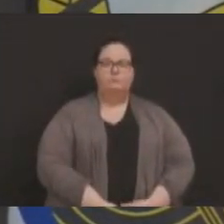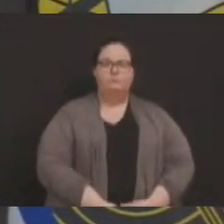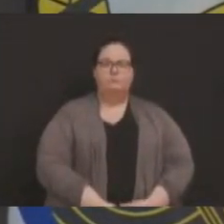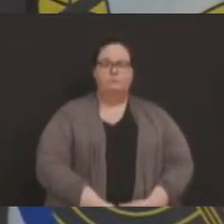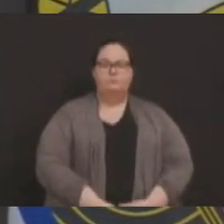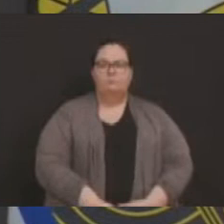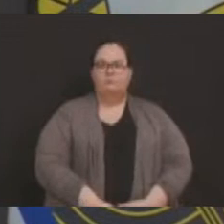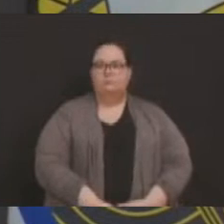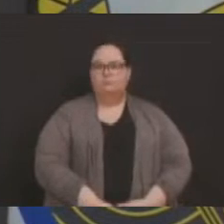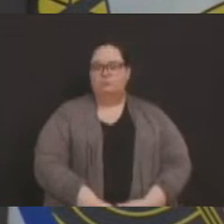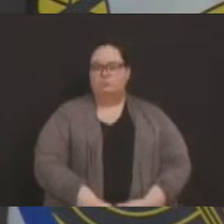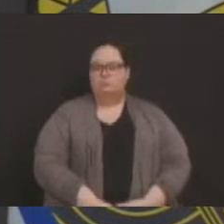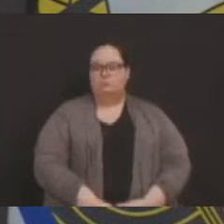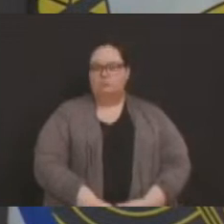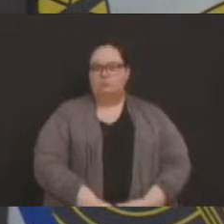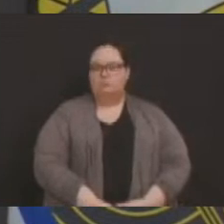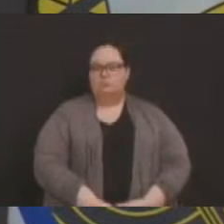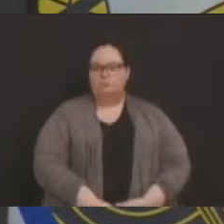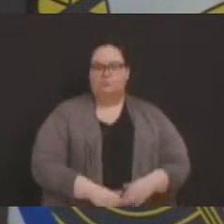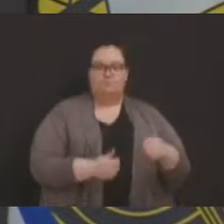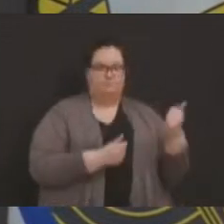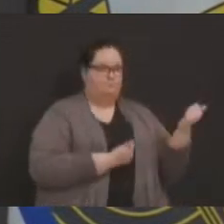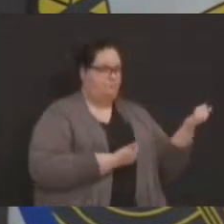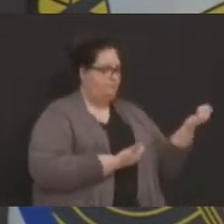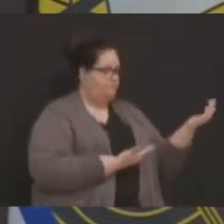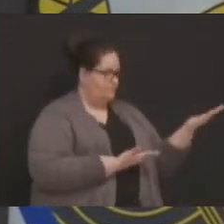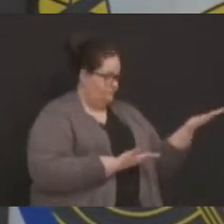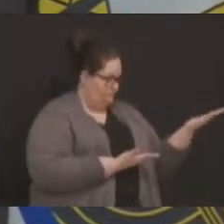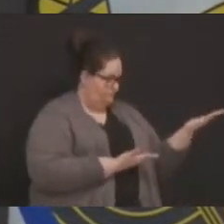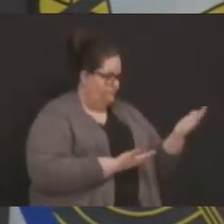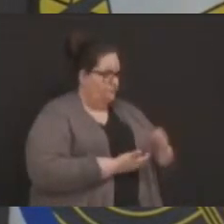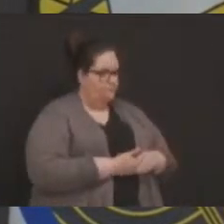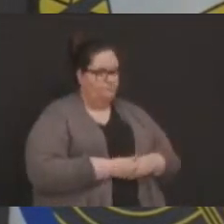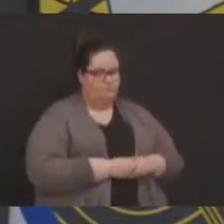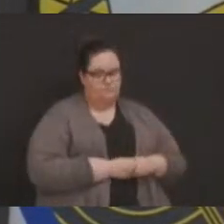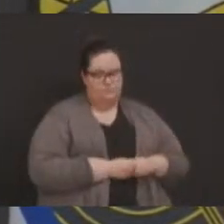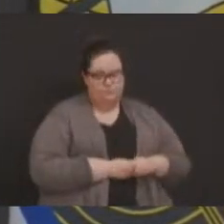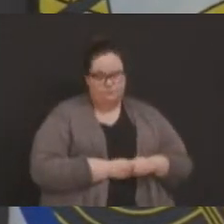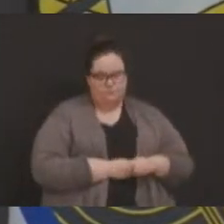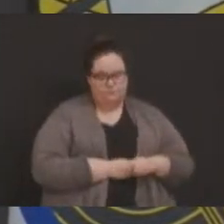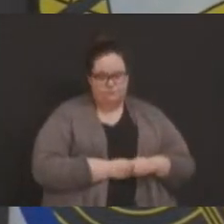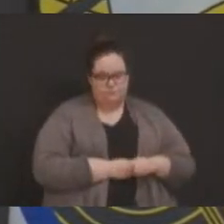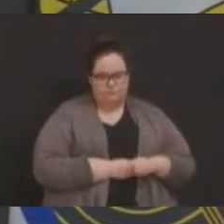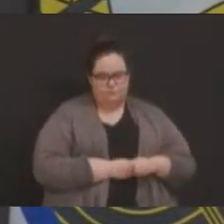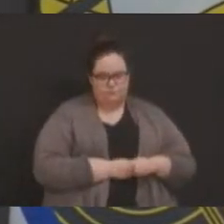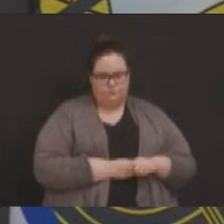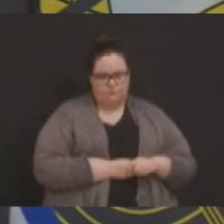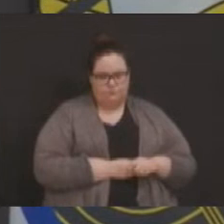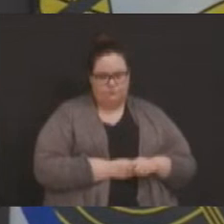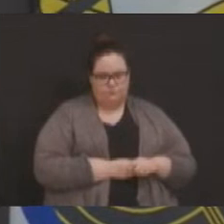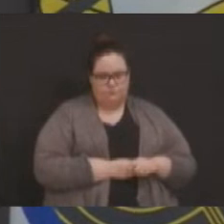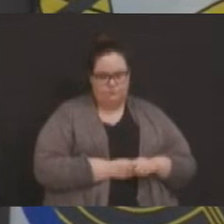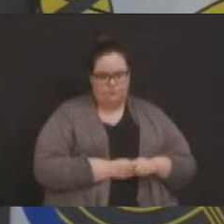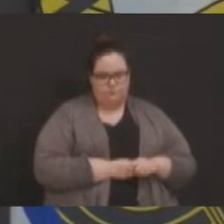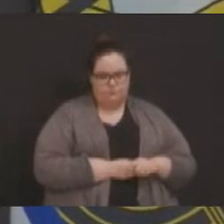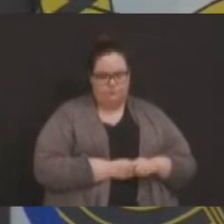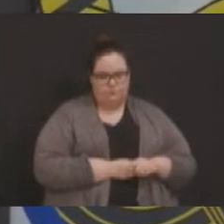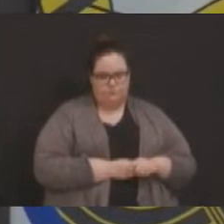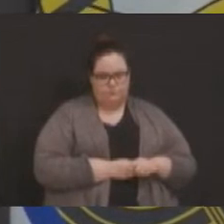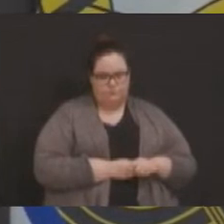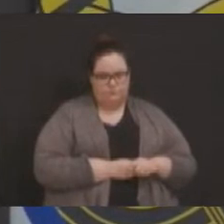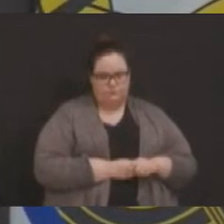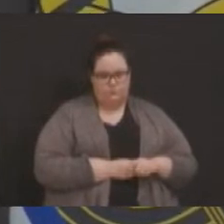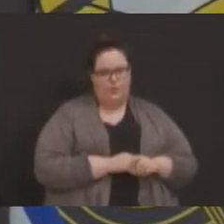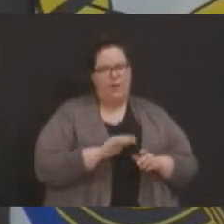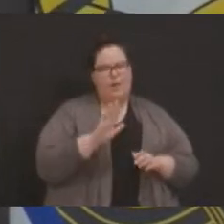to be vaccinated, and how those who are without a family doctor, who lack a New Brunswick health